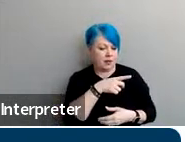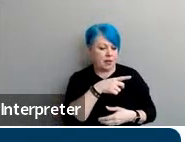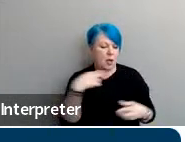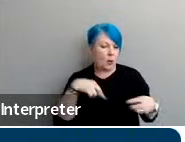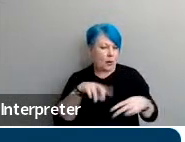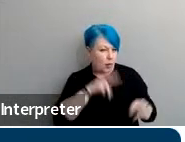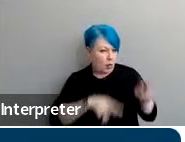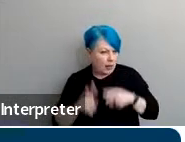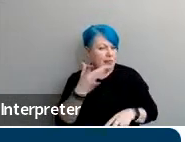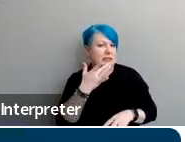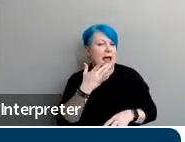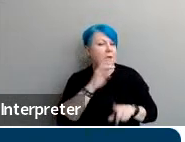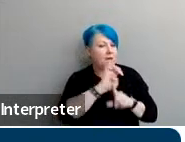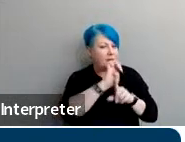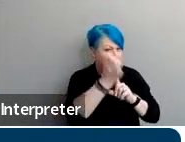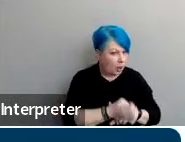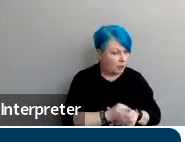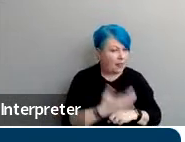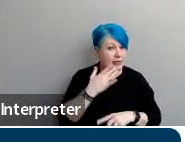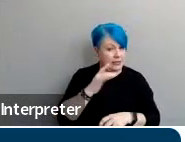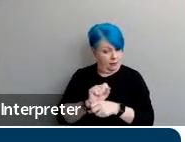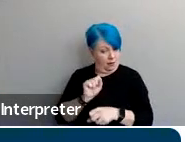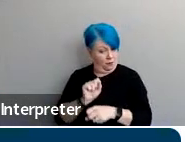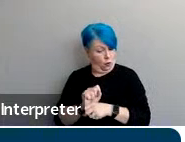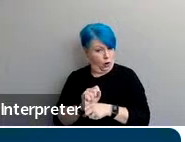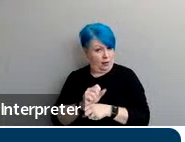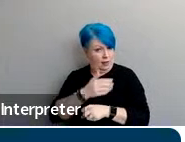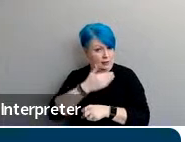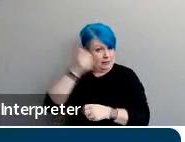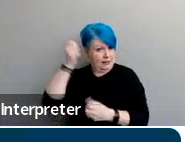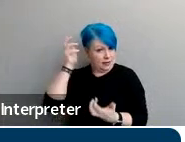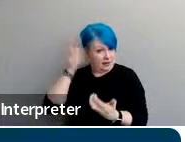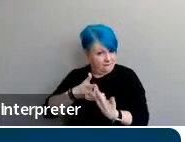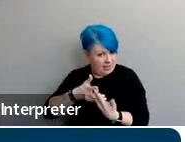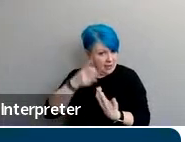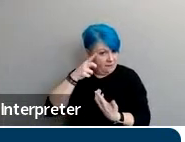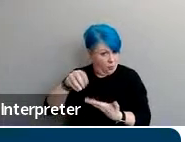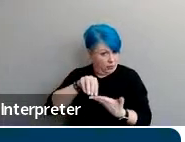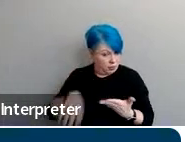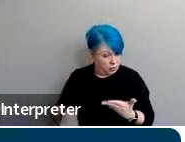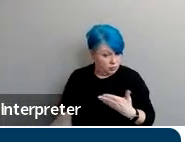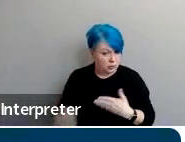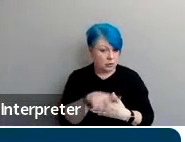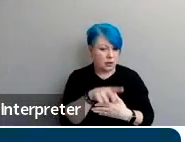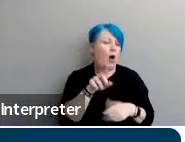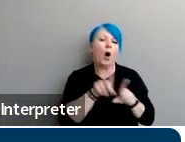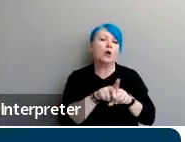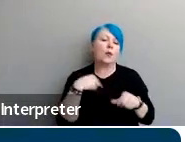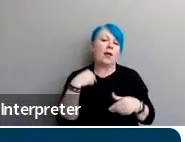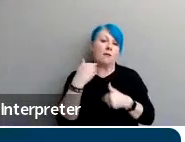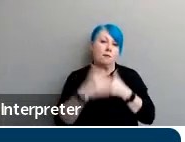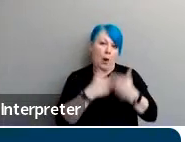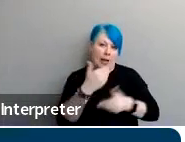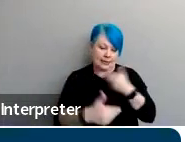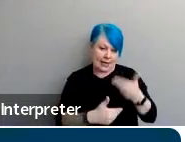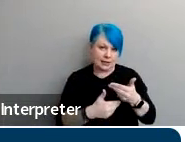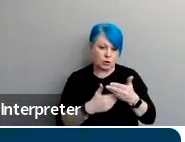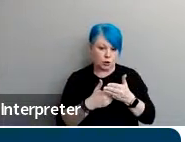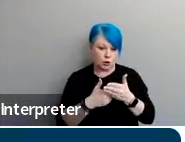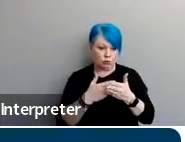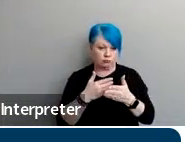what kind of environment, what kind of work they think would be best for their students. We also have processes to move